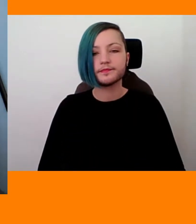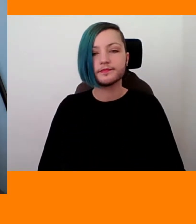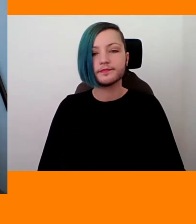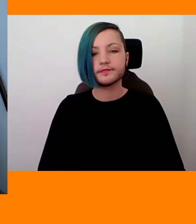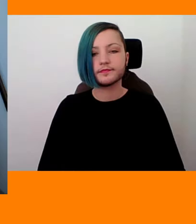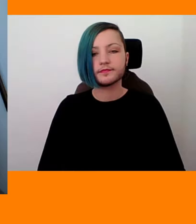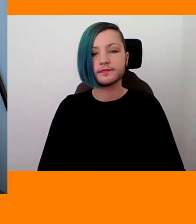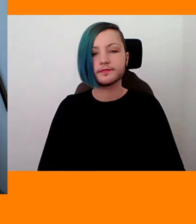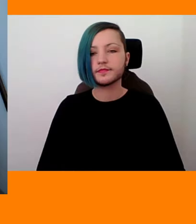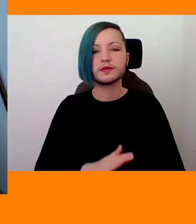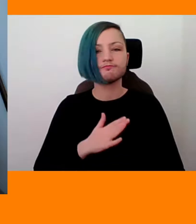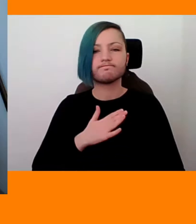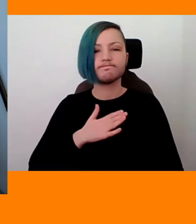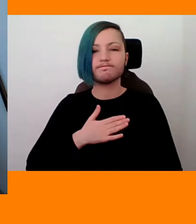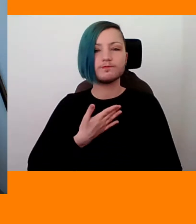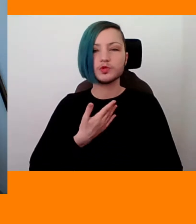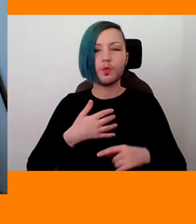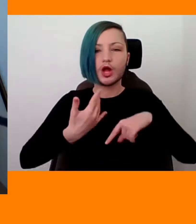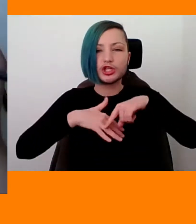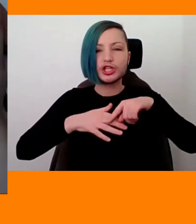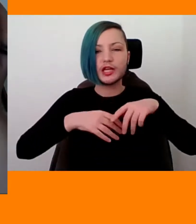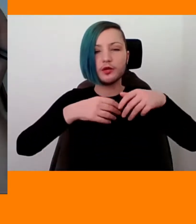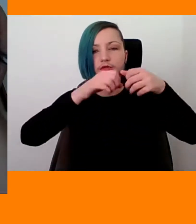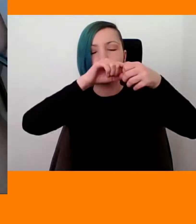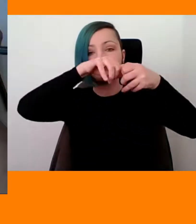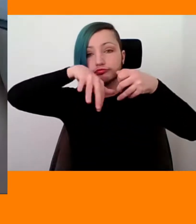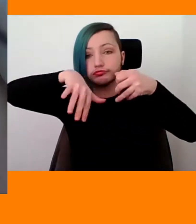You don't want to bring the shadows out too far.